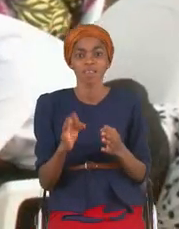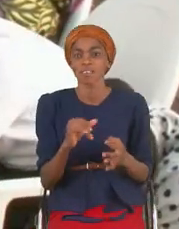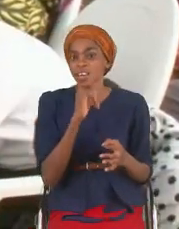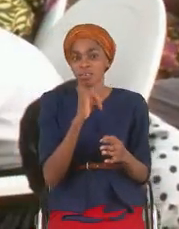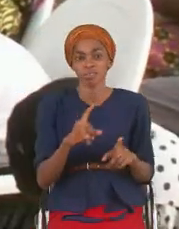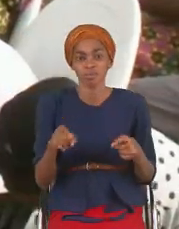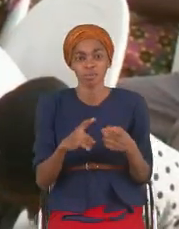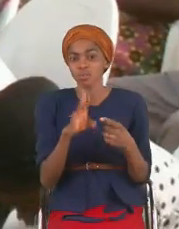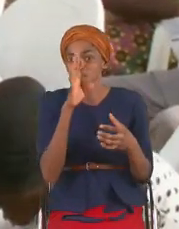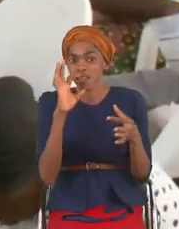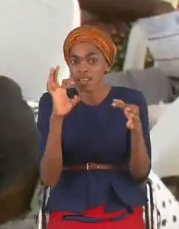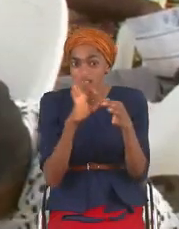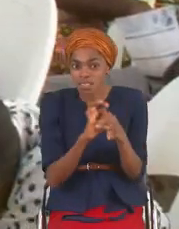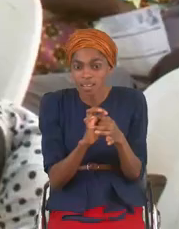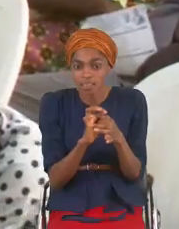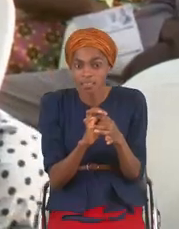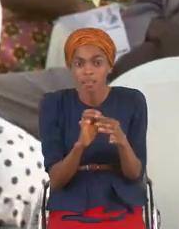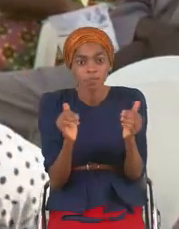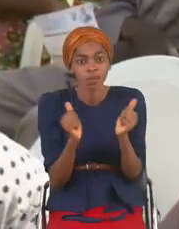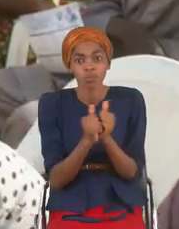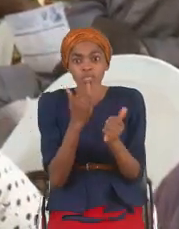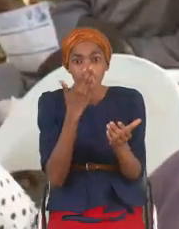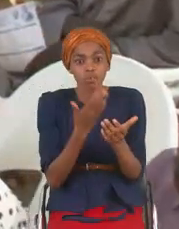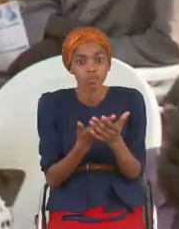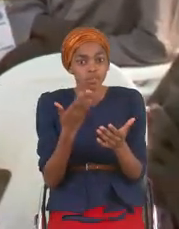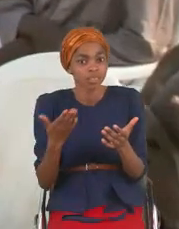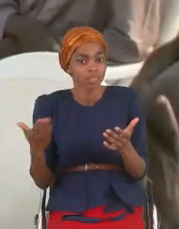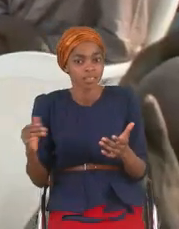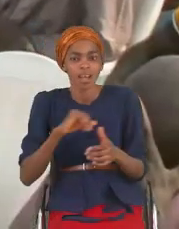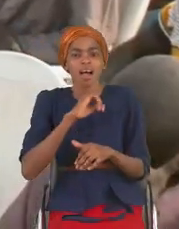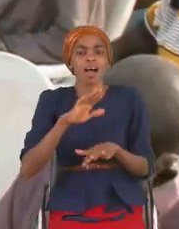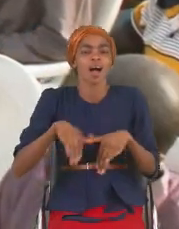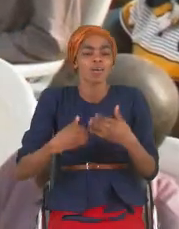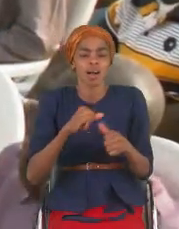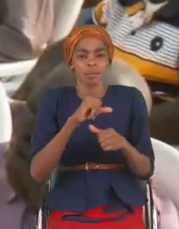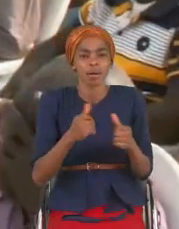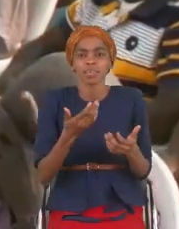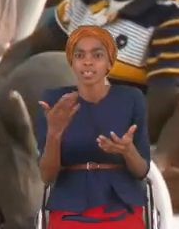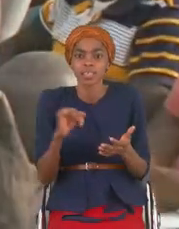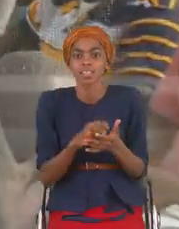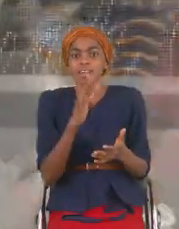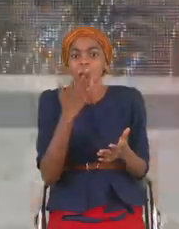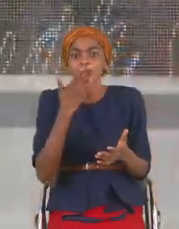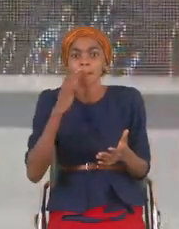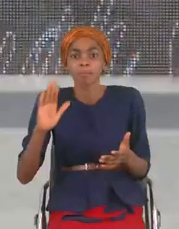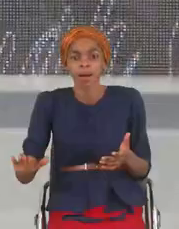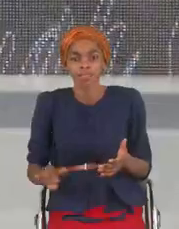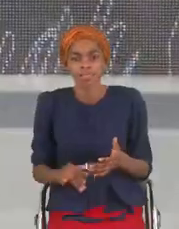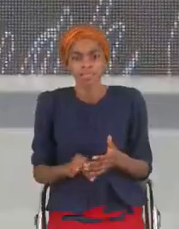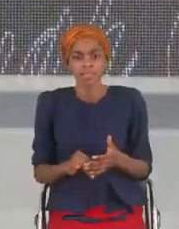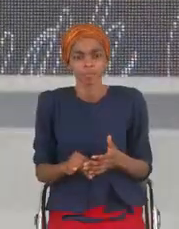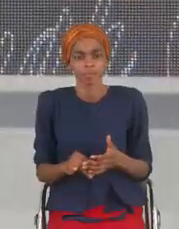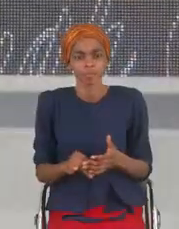be entangled with good things, how about things that are bad? Traditional